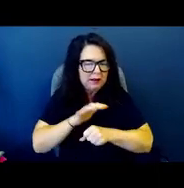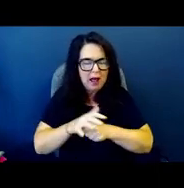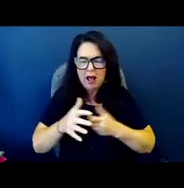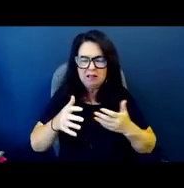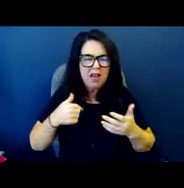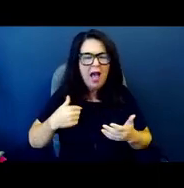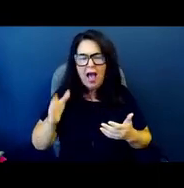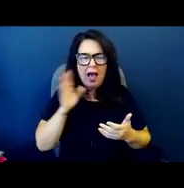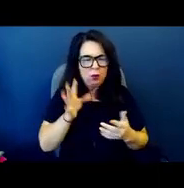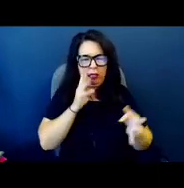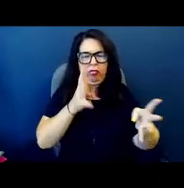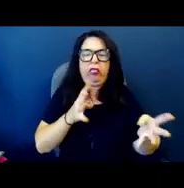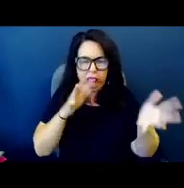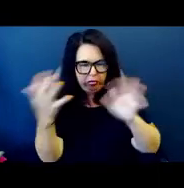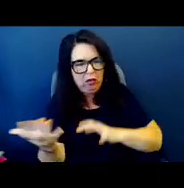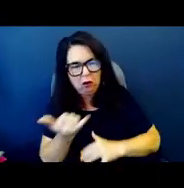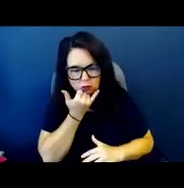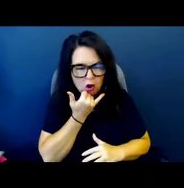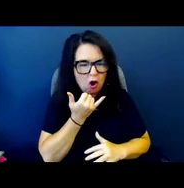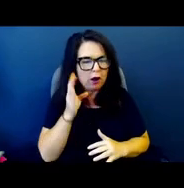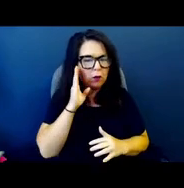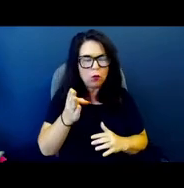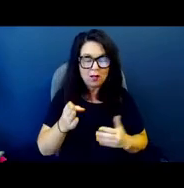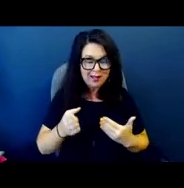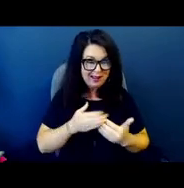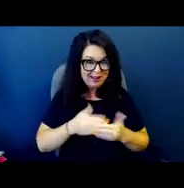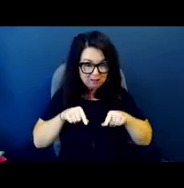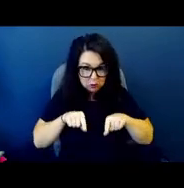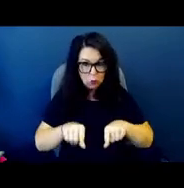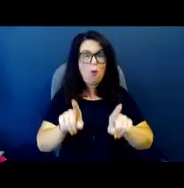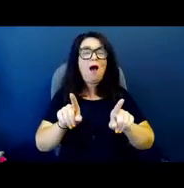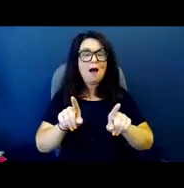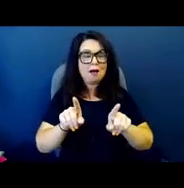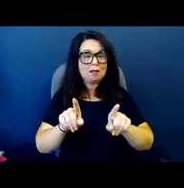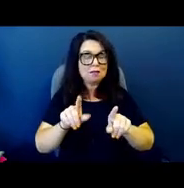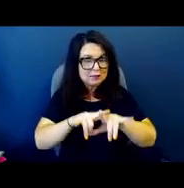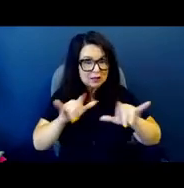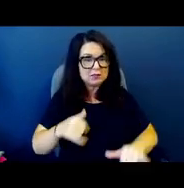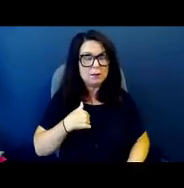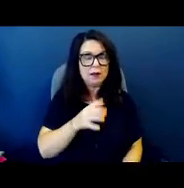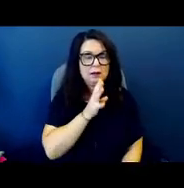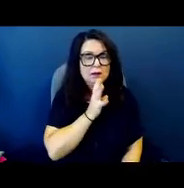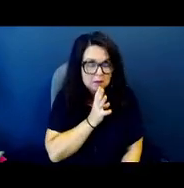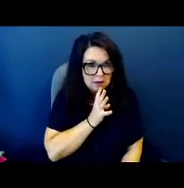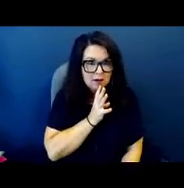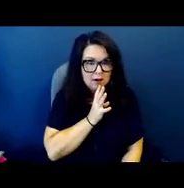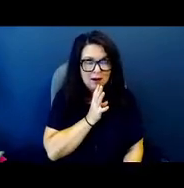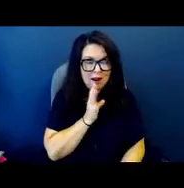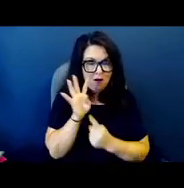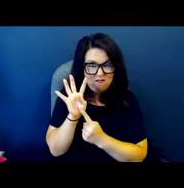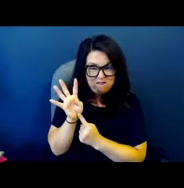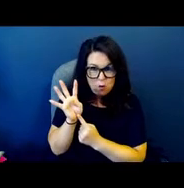disaster. Even while I was saying the words, every second of those 4 minutes, I